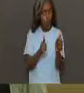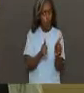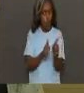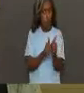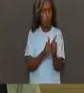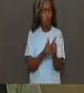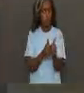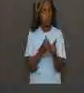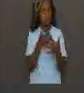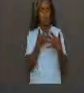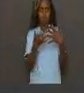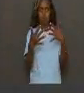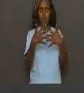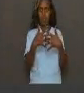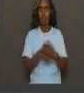would matter.